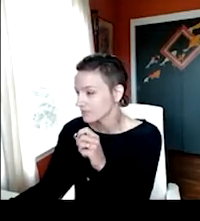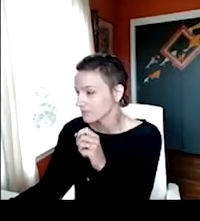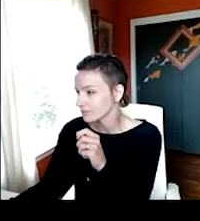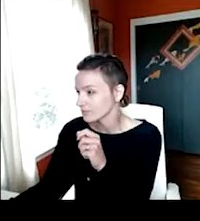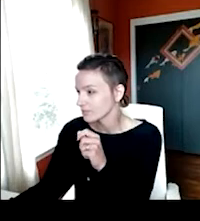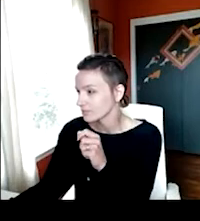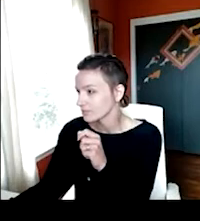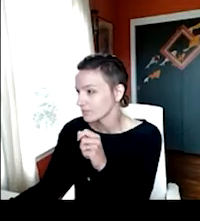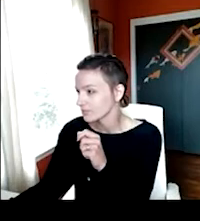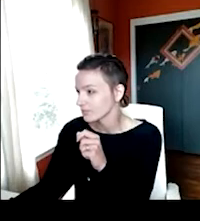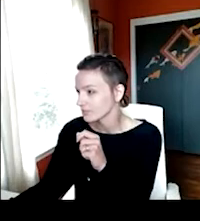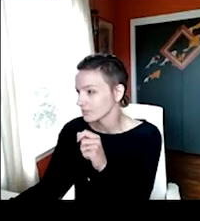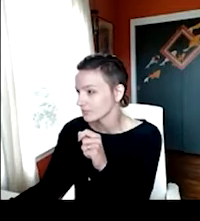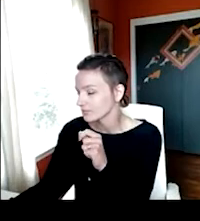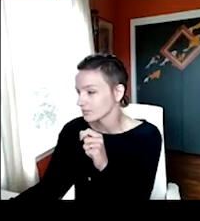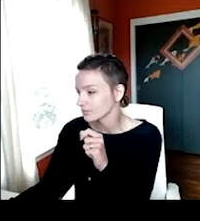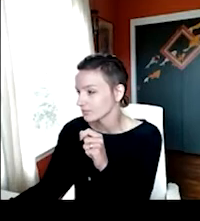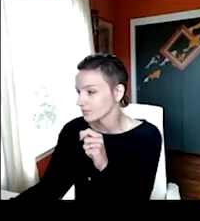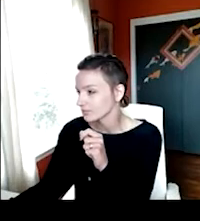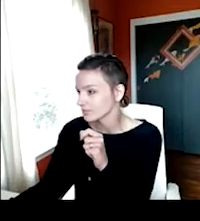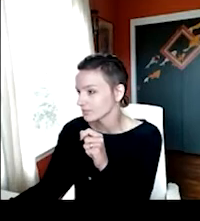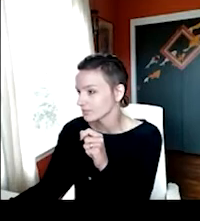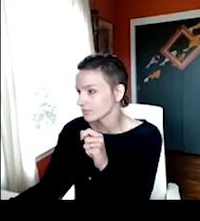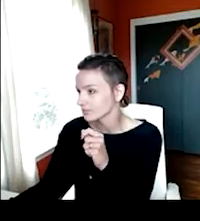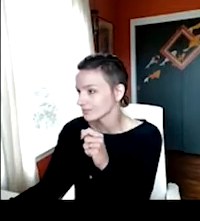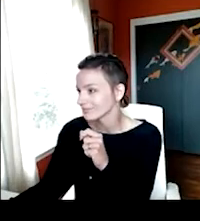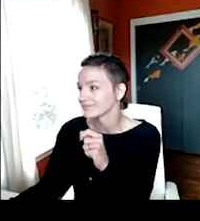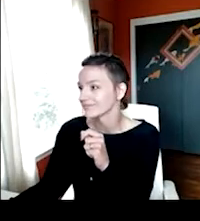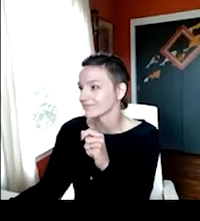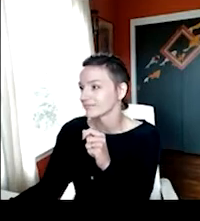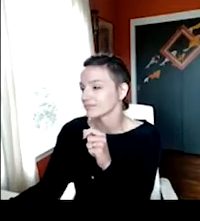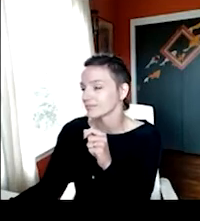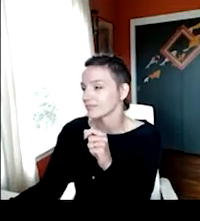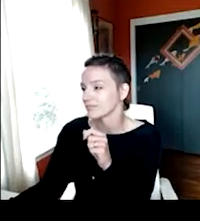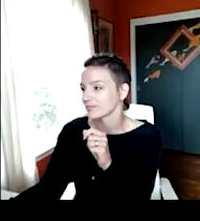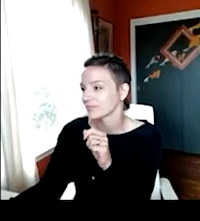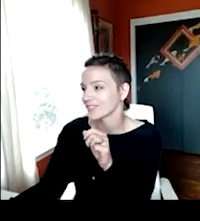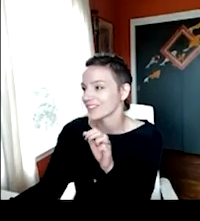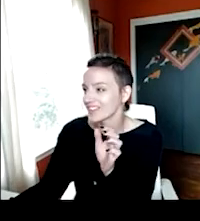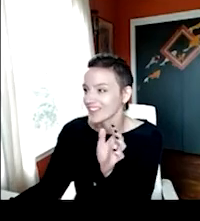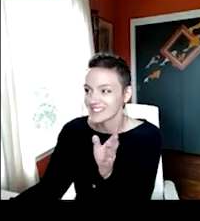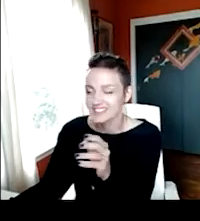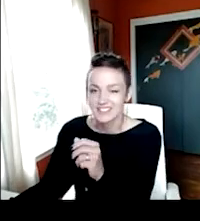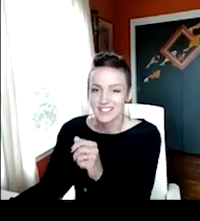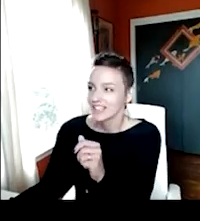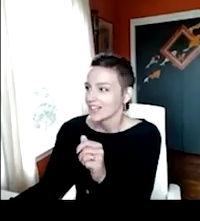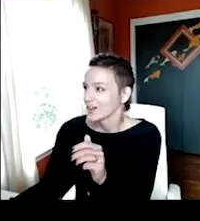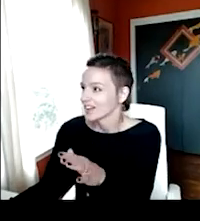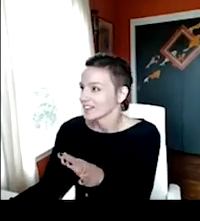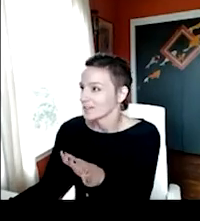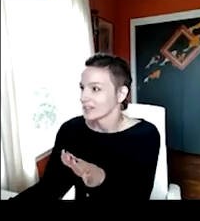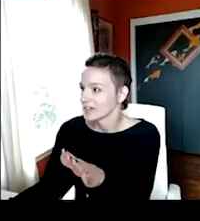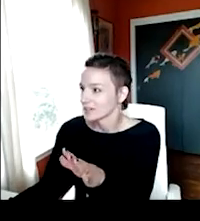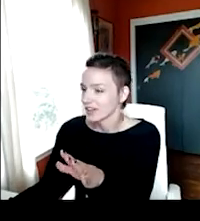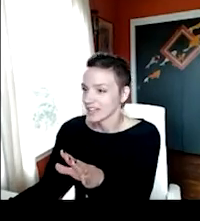it for us. And I'll put my email and Meg's email in the chat window. So Meg, over to you. Thanks. Okay,